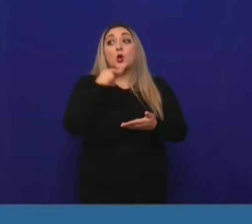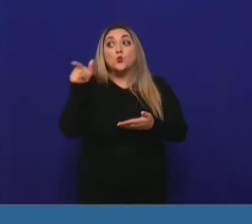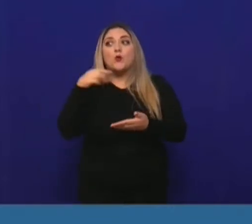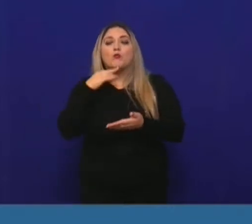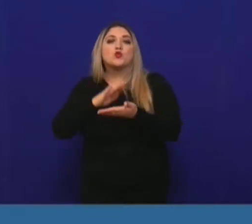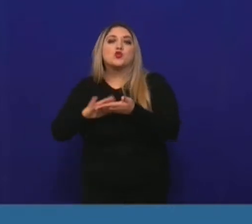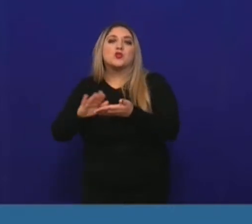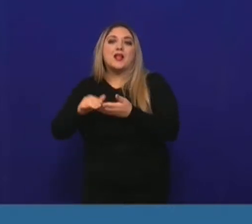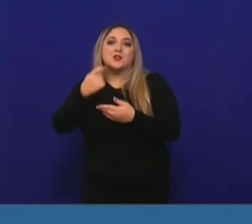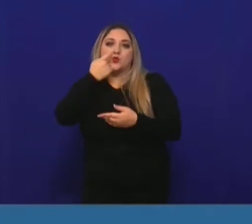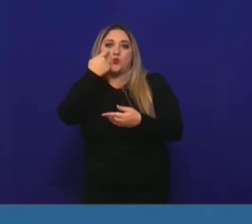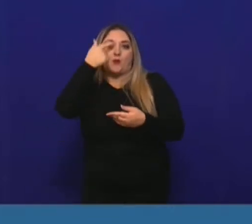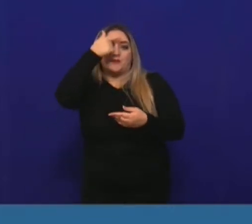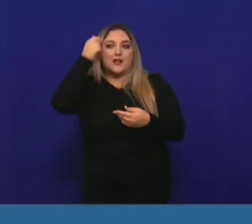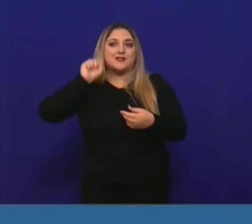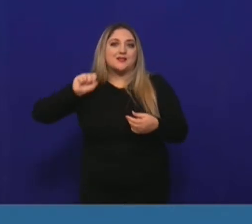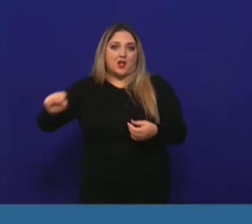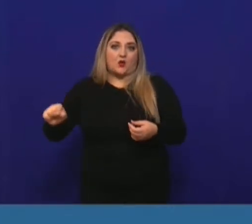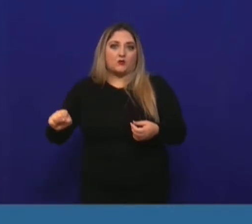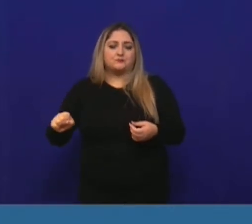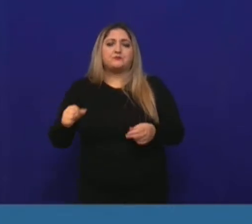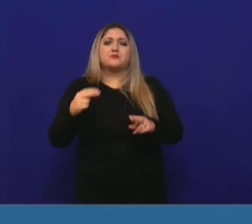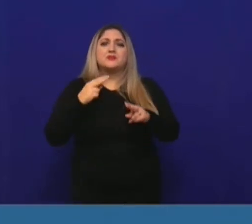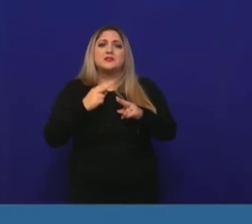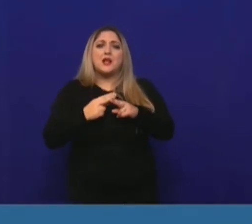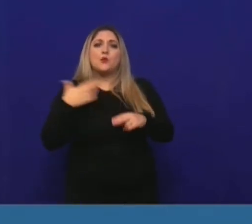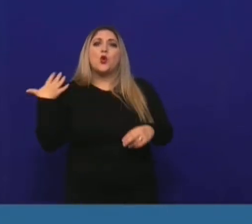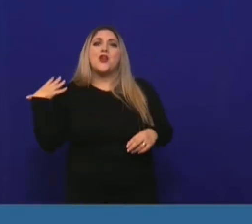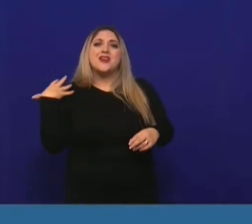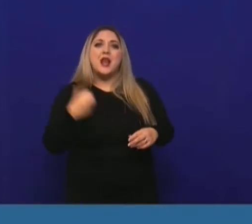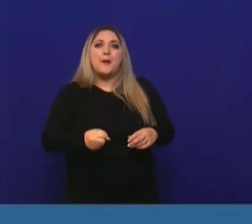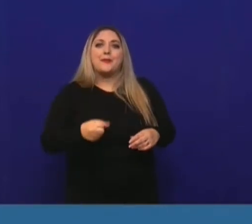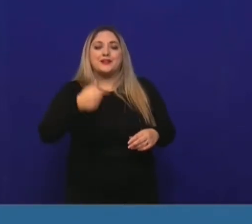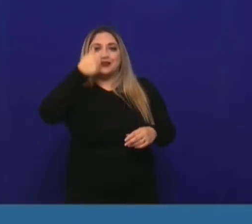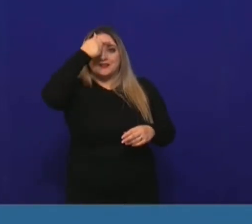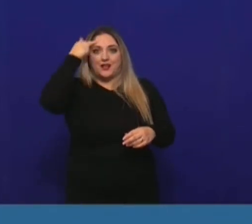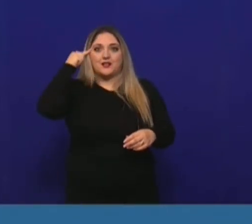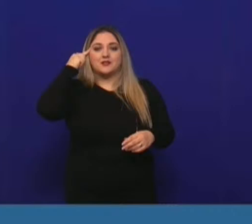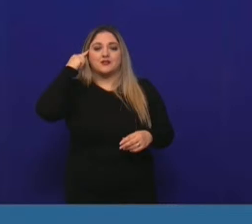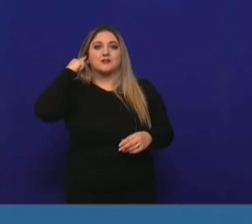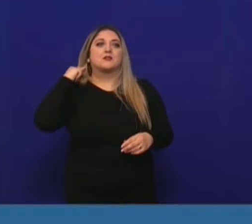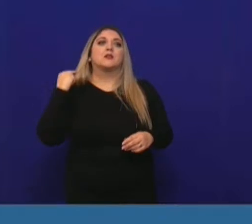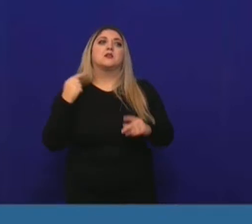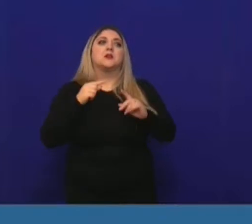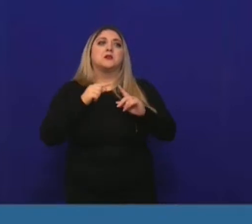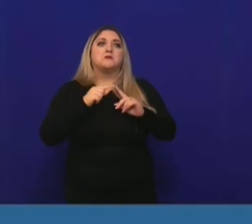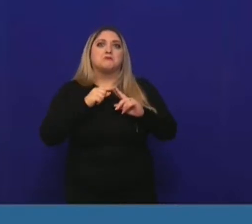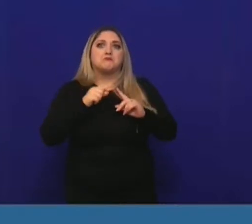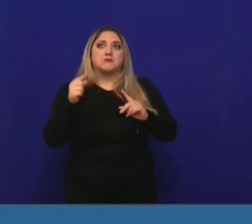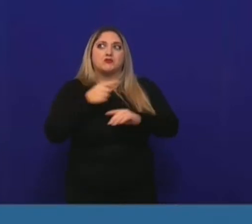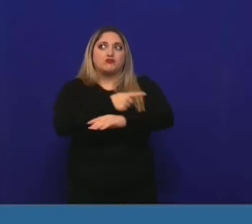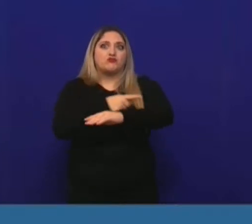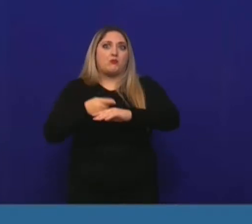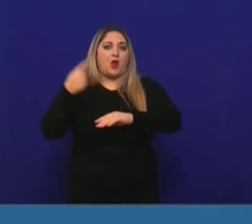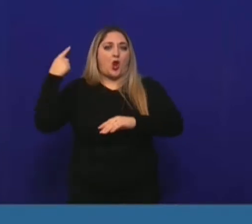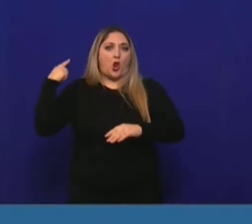Fakkarkom, aħna nagħmlu rapid test fl-ajruport tagħna u mill-21 sa 27 ta' Jannar